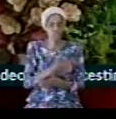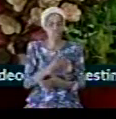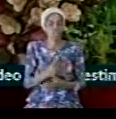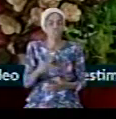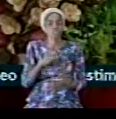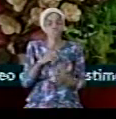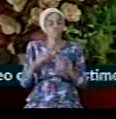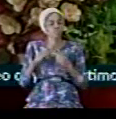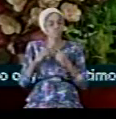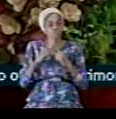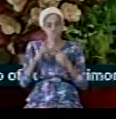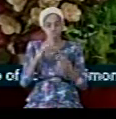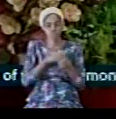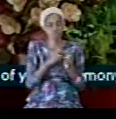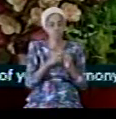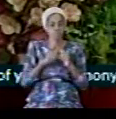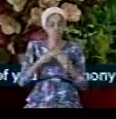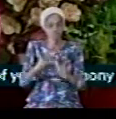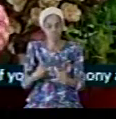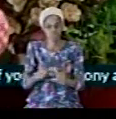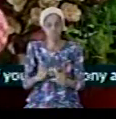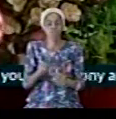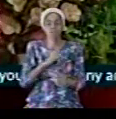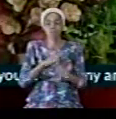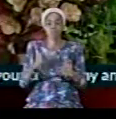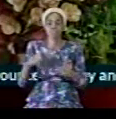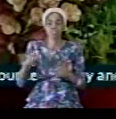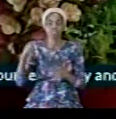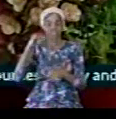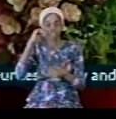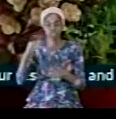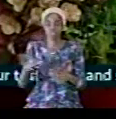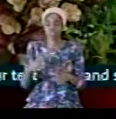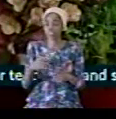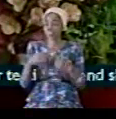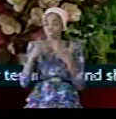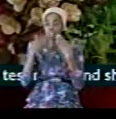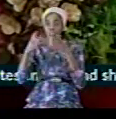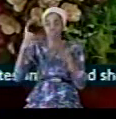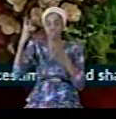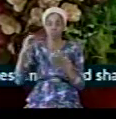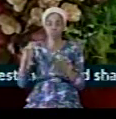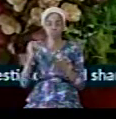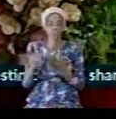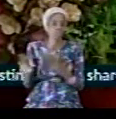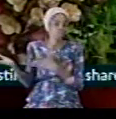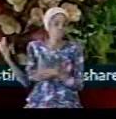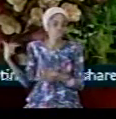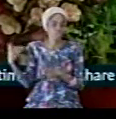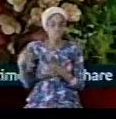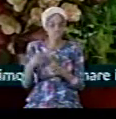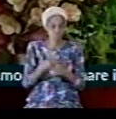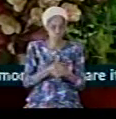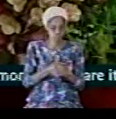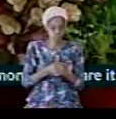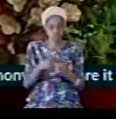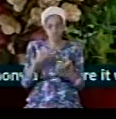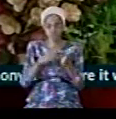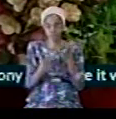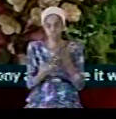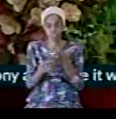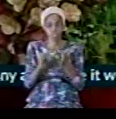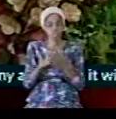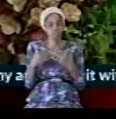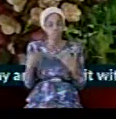I thank God. Last global crusade I've just ended, that was last month. So I was